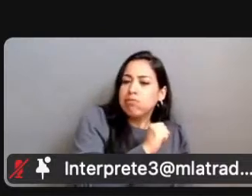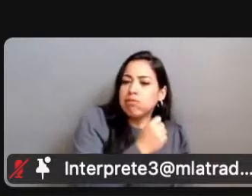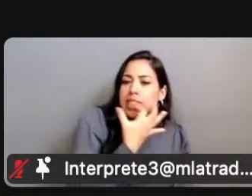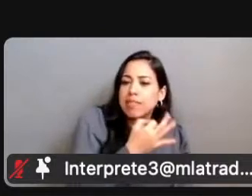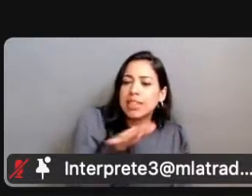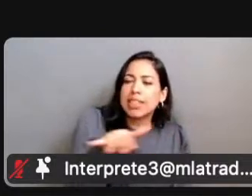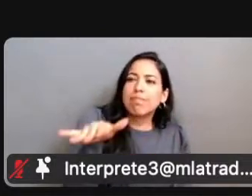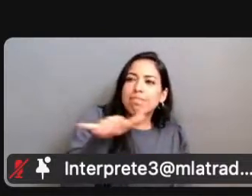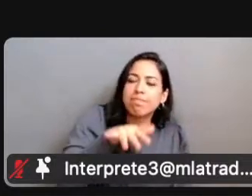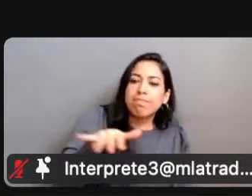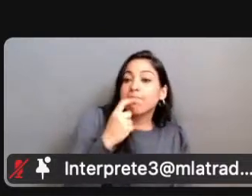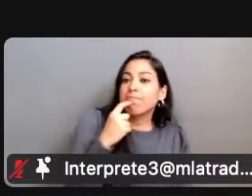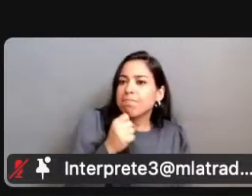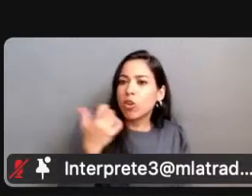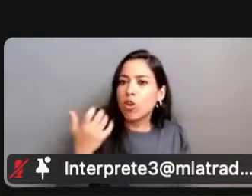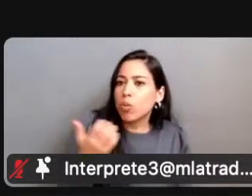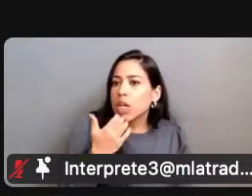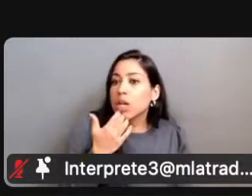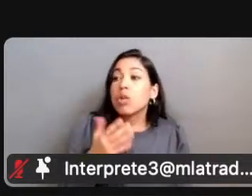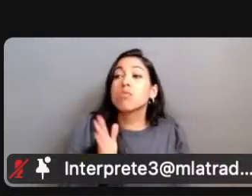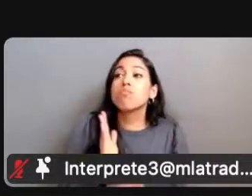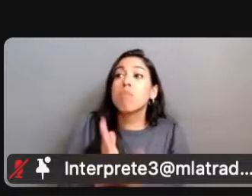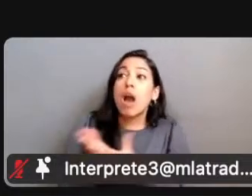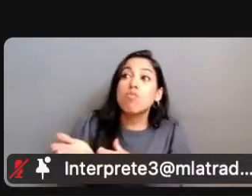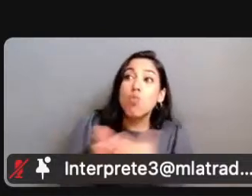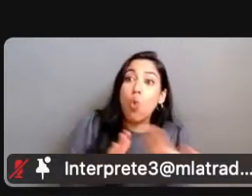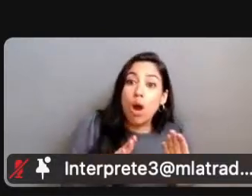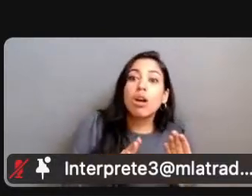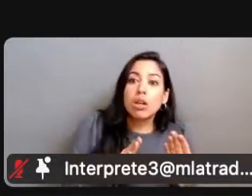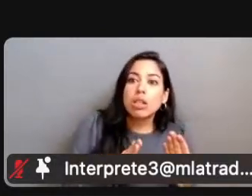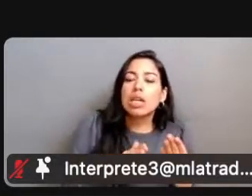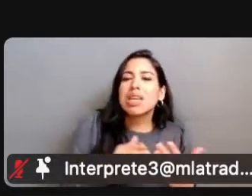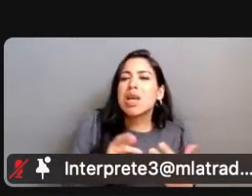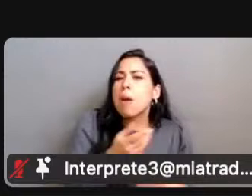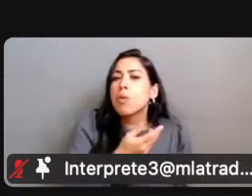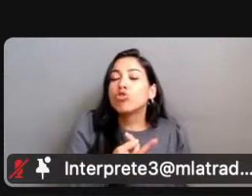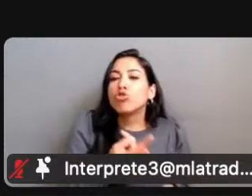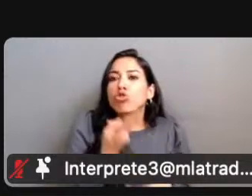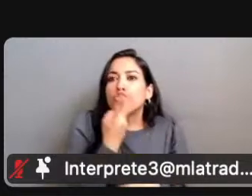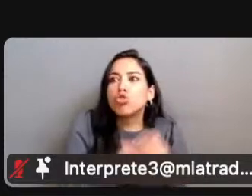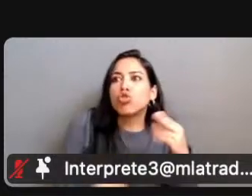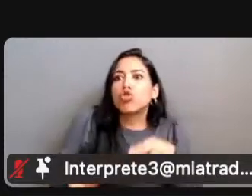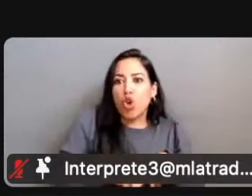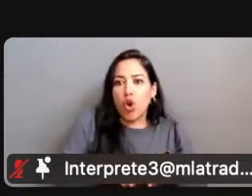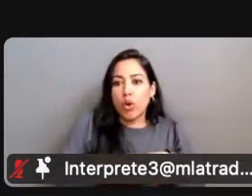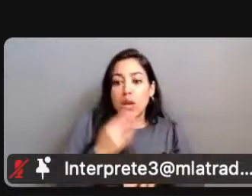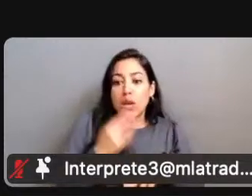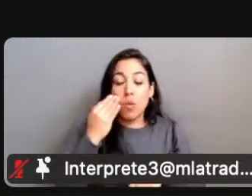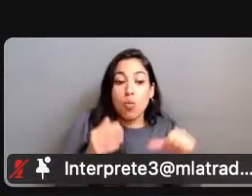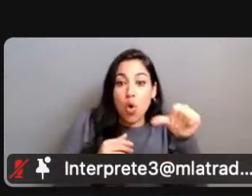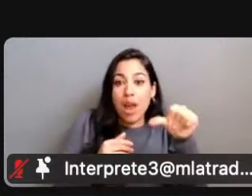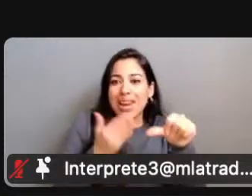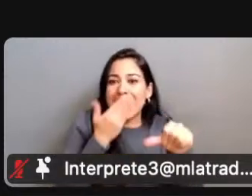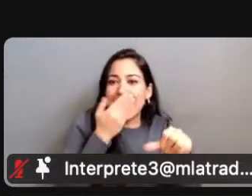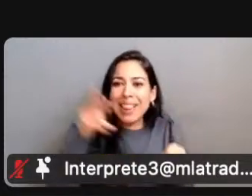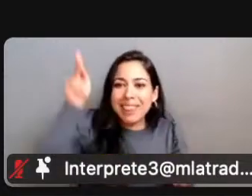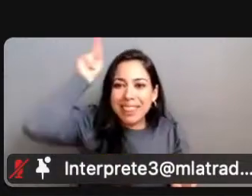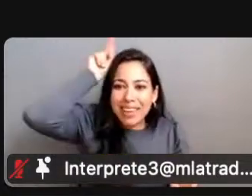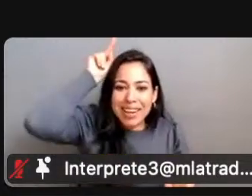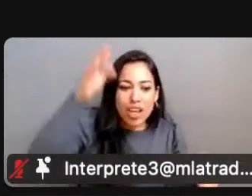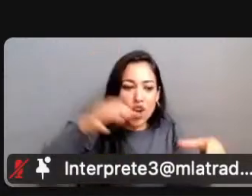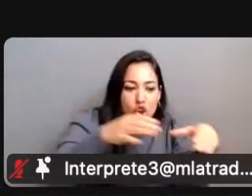note that mortality was almost twofold among